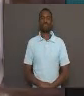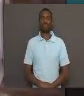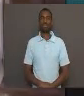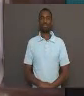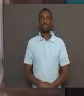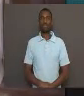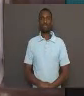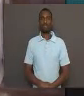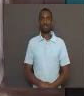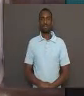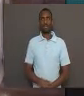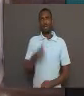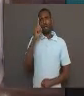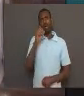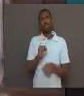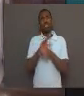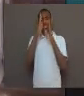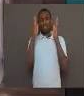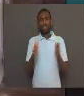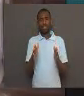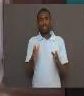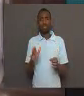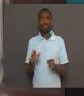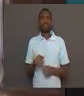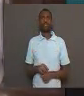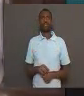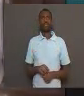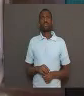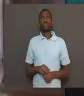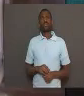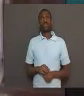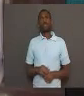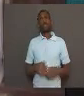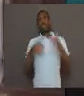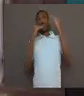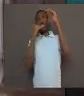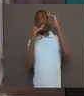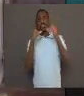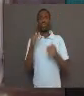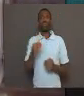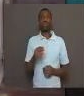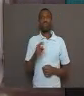A mason jar is filled with a quantity of water.